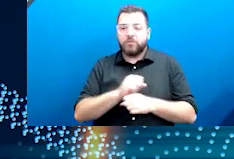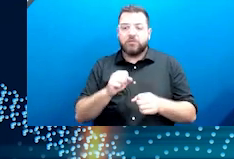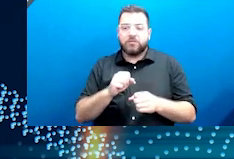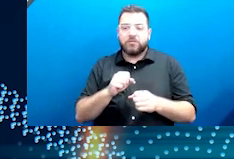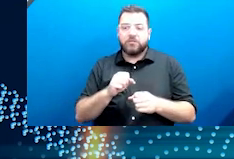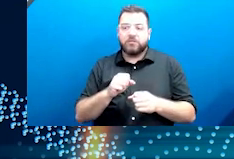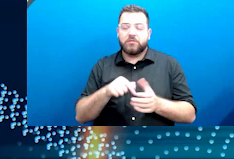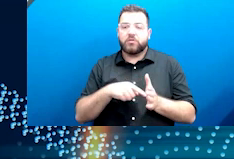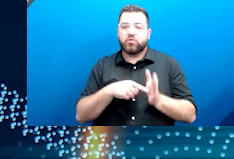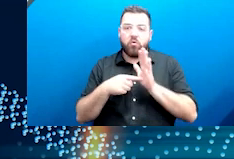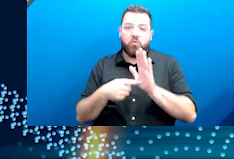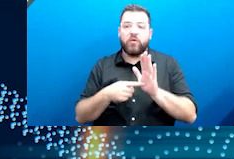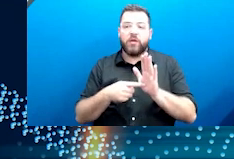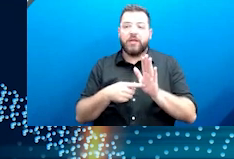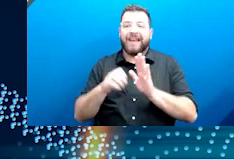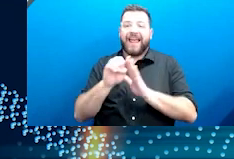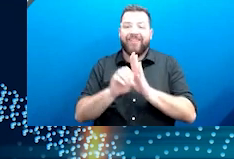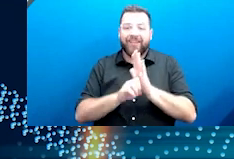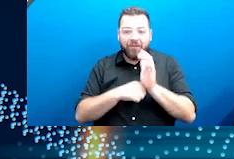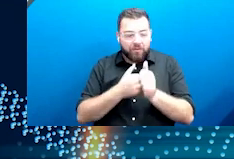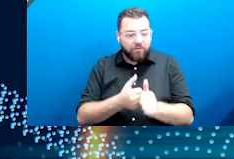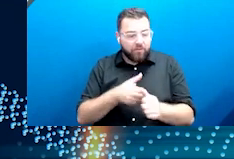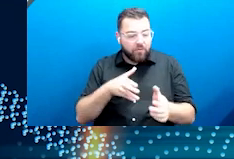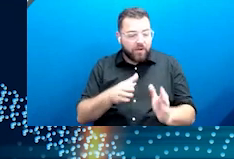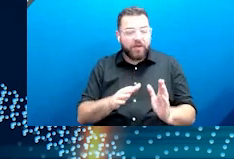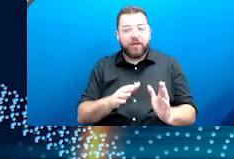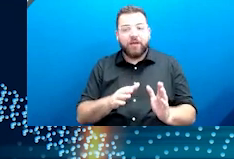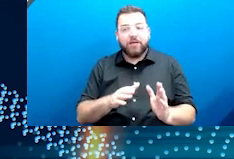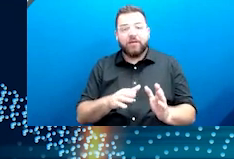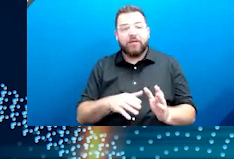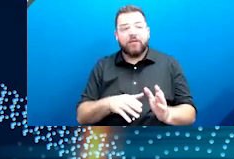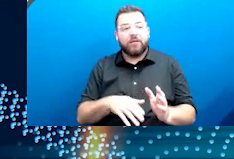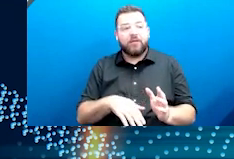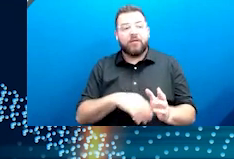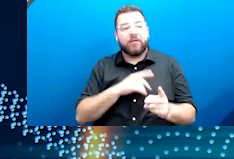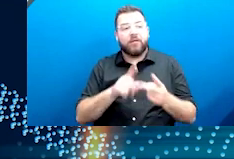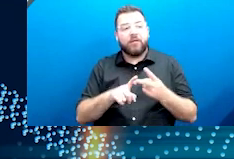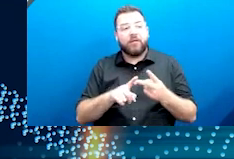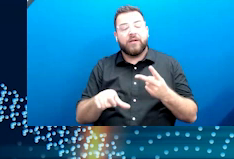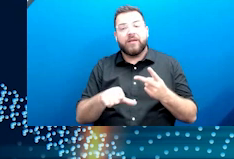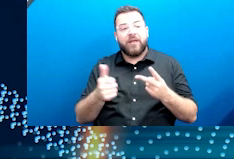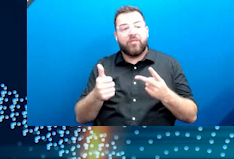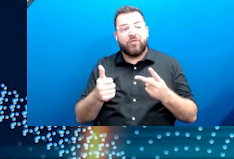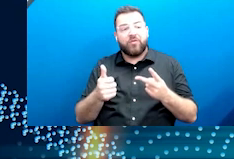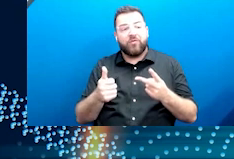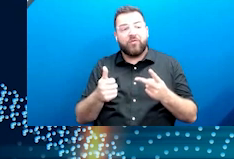introduce it in an ethical way. Okay, so I've got another Padlet for you. And